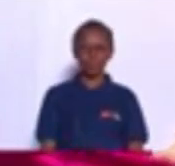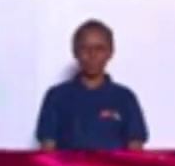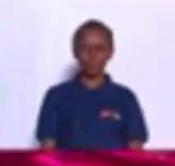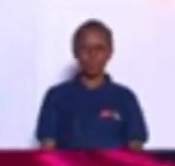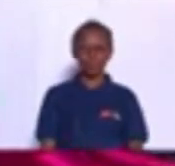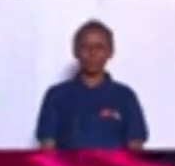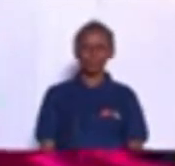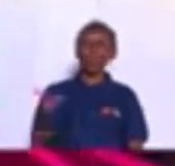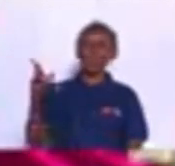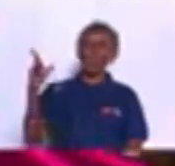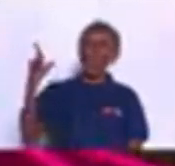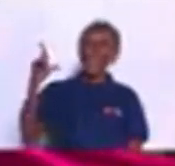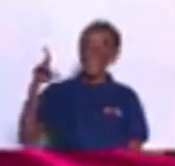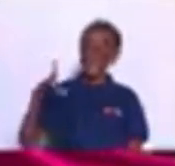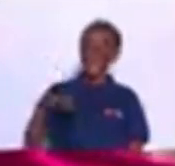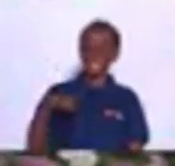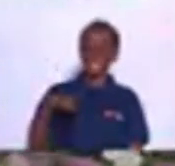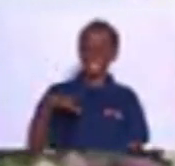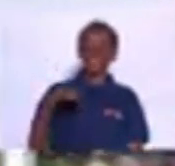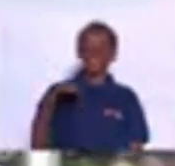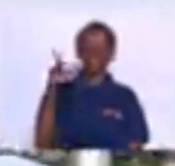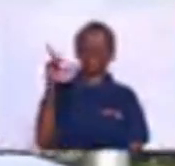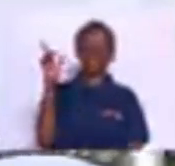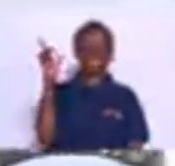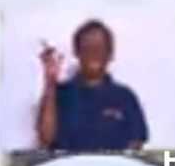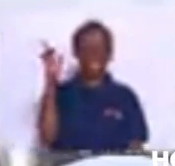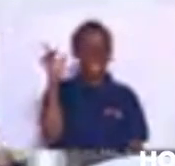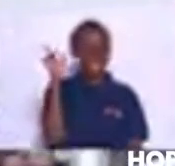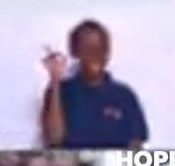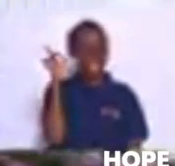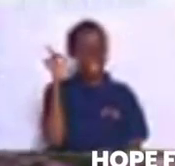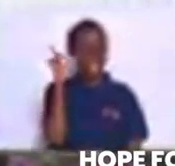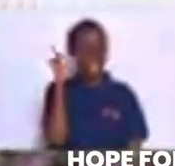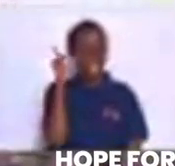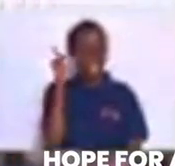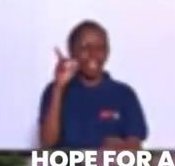A lady should listen like a man and speak like a lady.